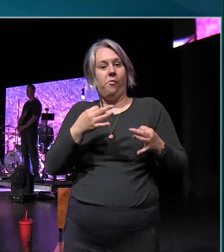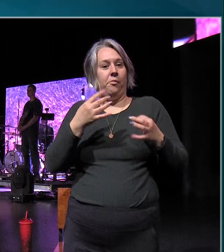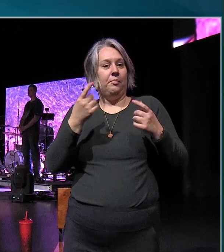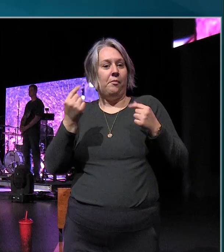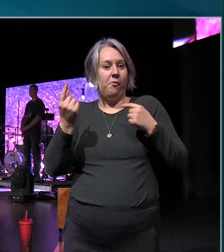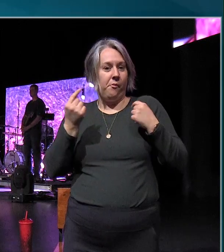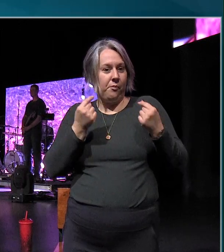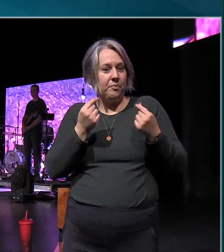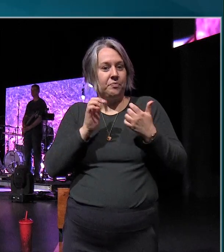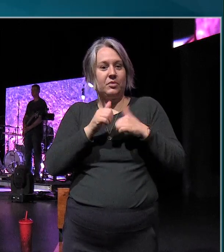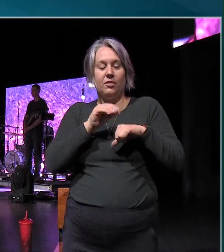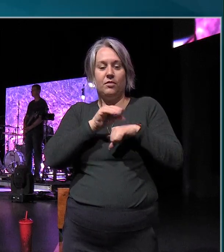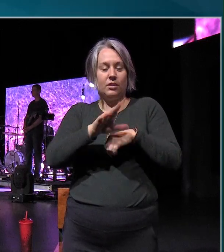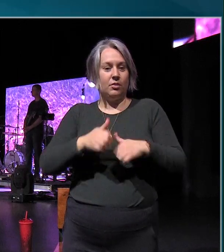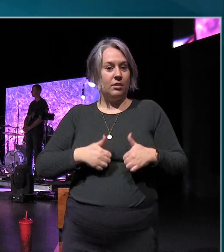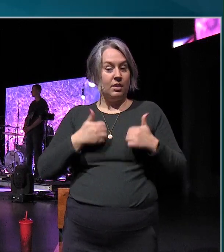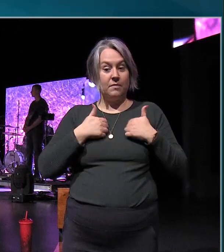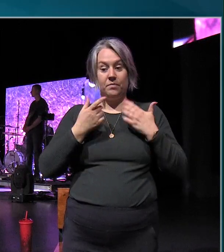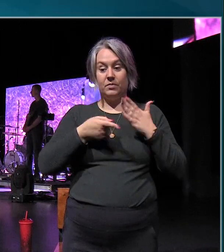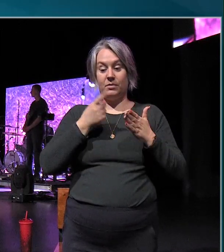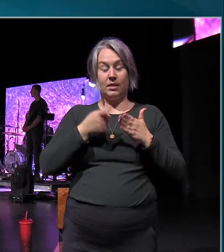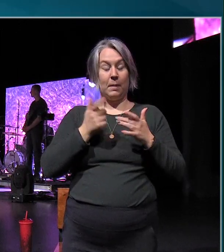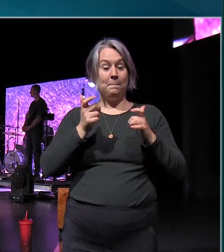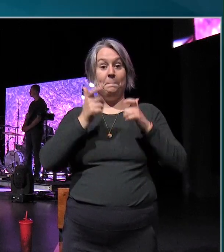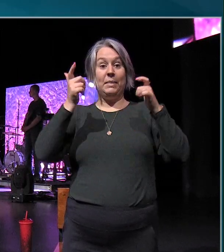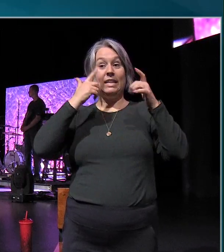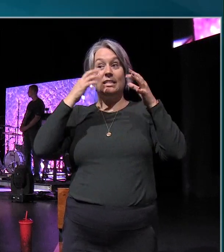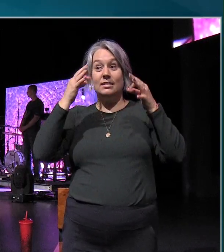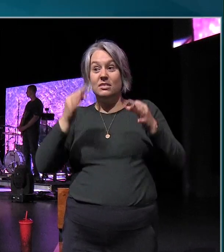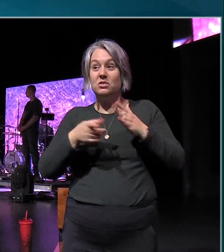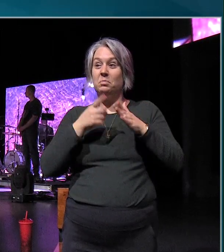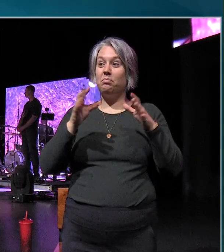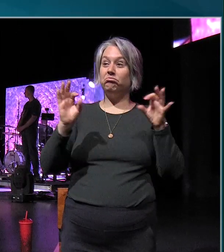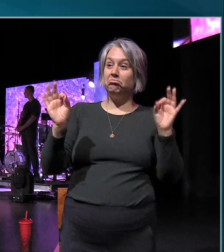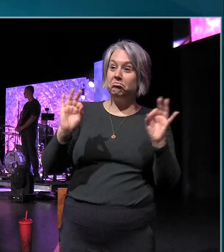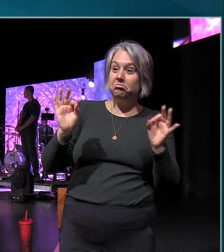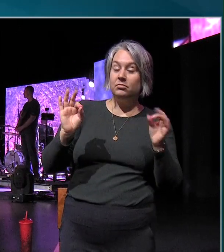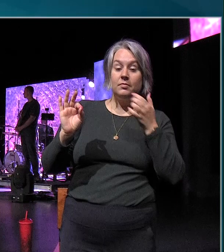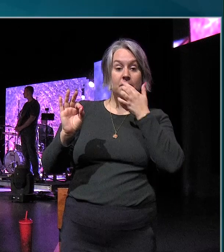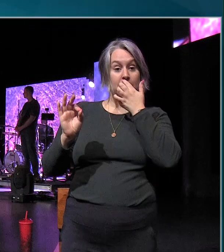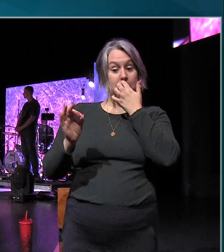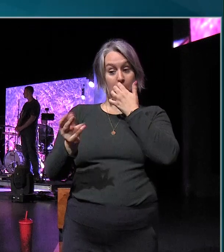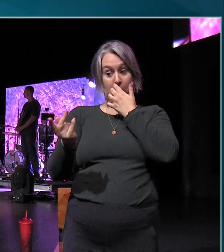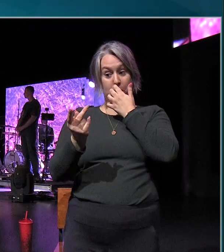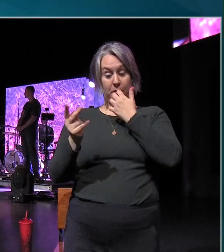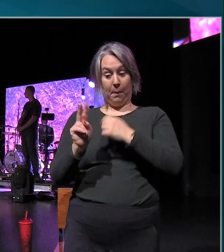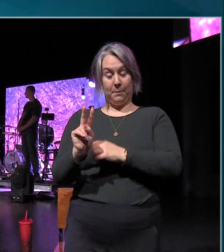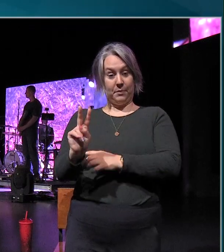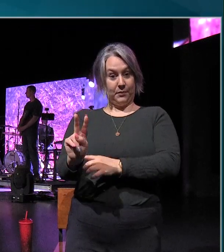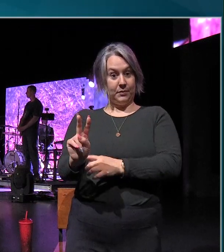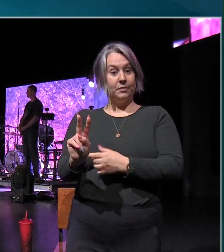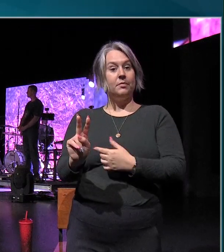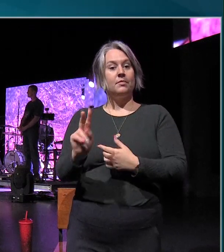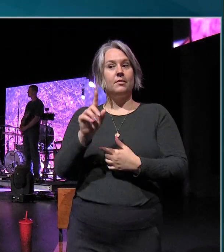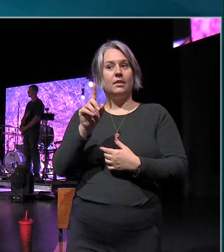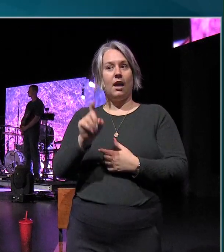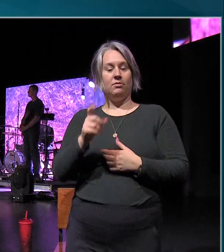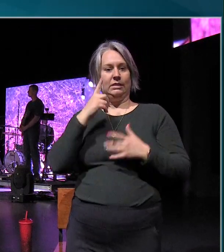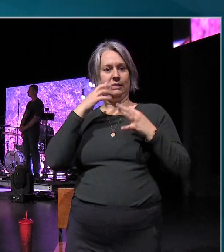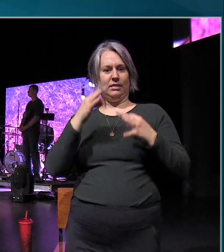direction of our life. Sometimes they're big crossroads, sometimes they're small ones. These two guys were facing what I call the crossroad of